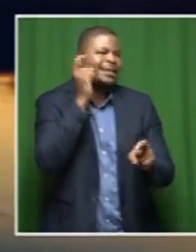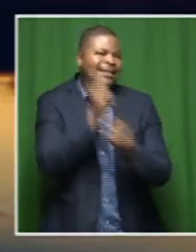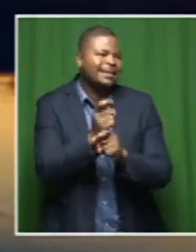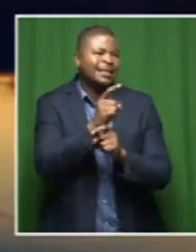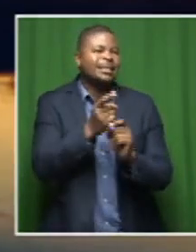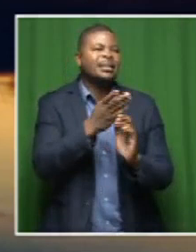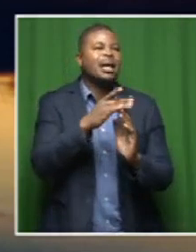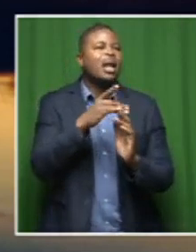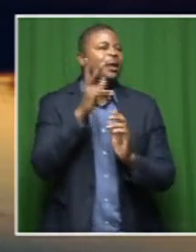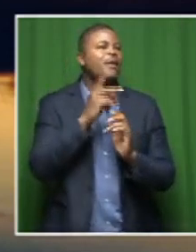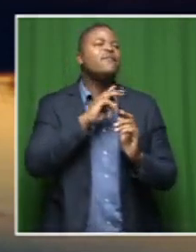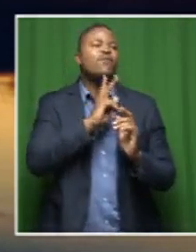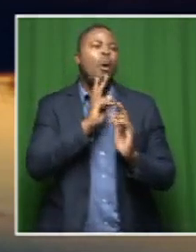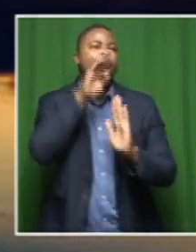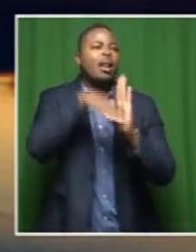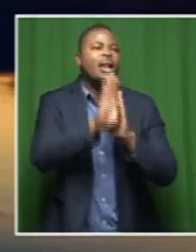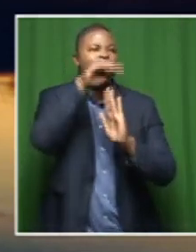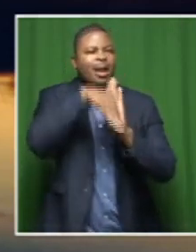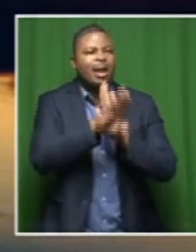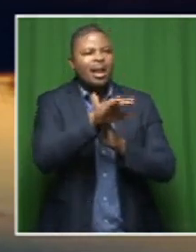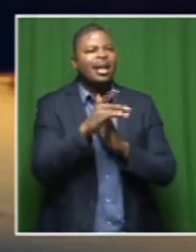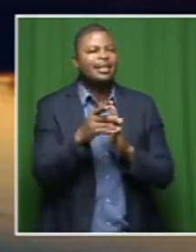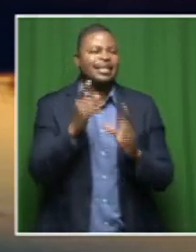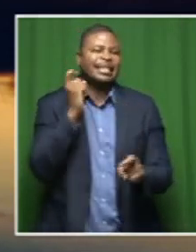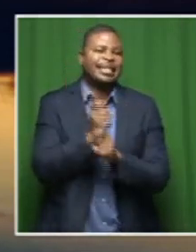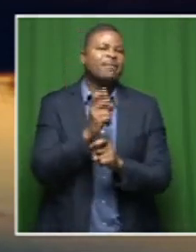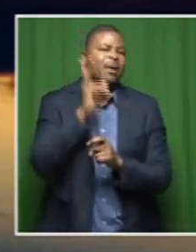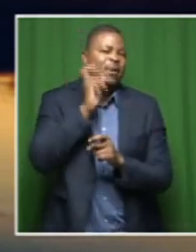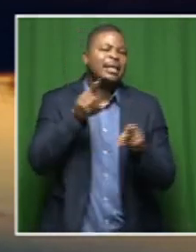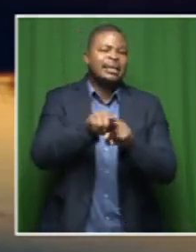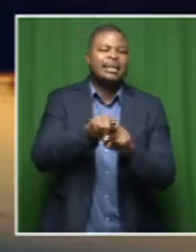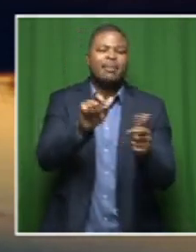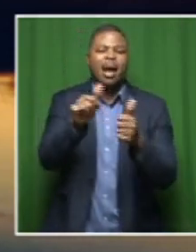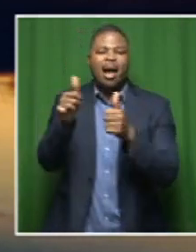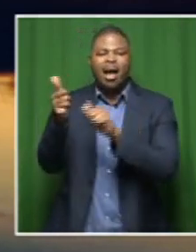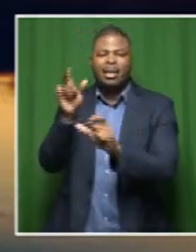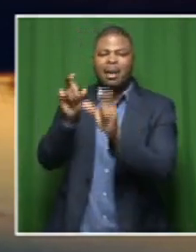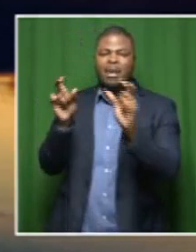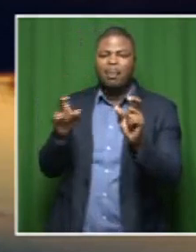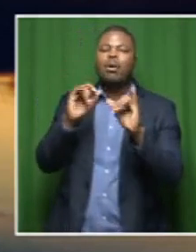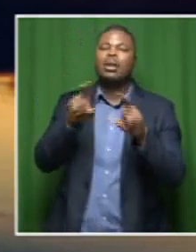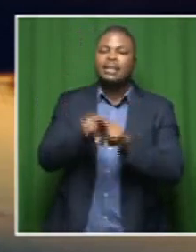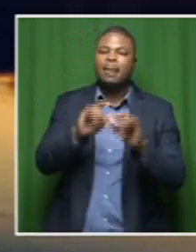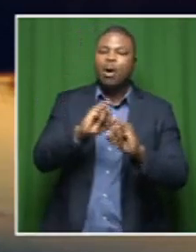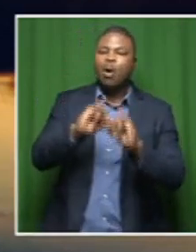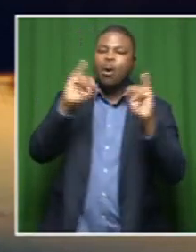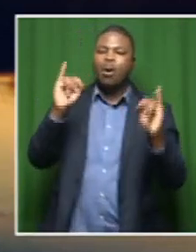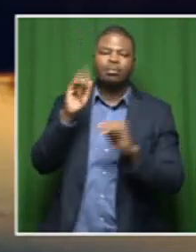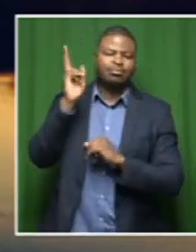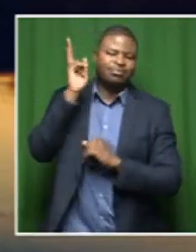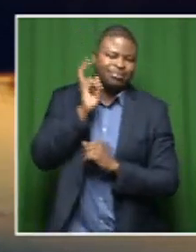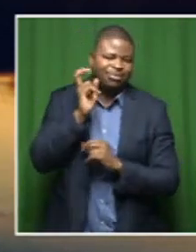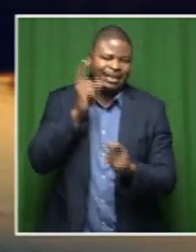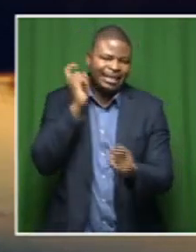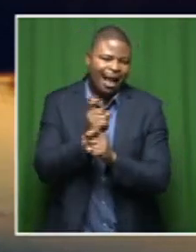good. I'm struggling to hear you. And I think if I'm struggling, everybody else, has worse struggles in just making out